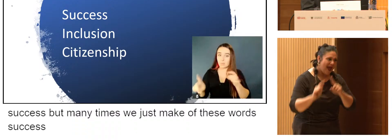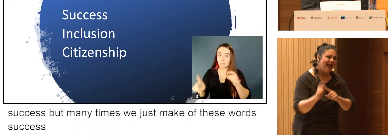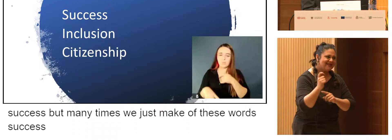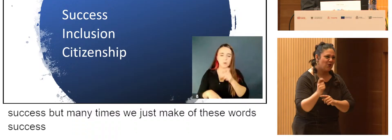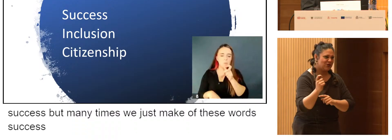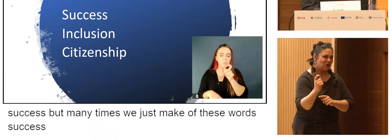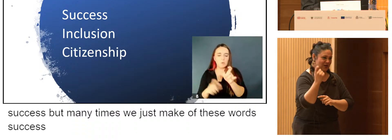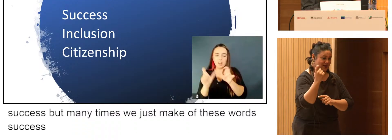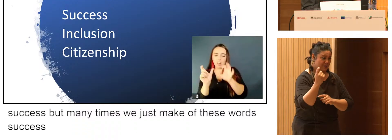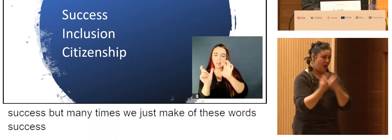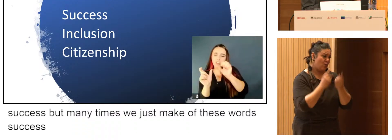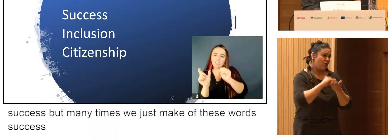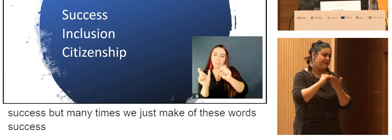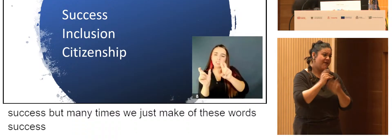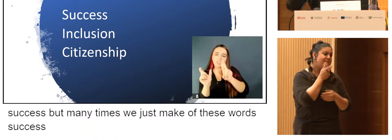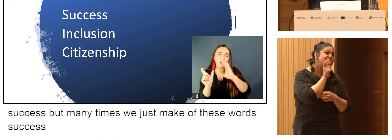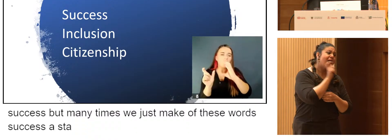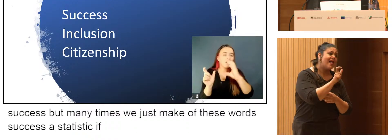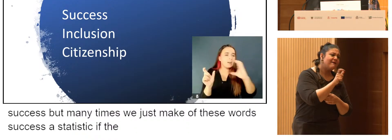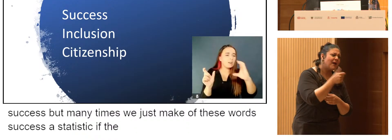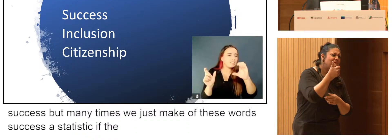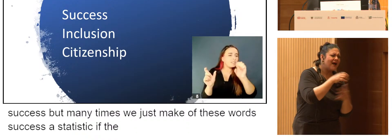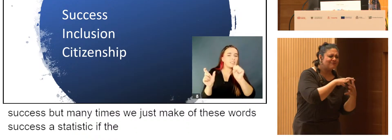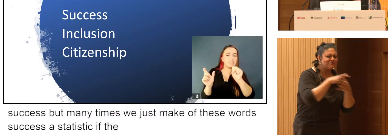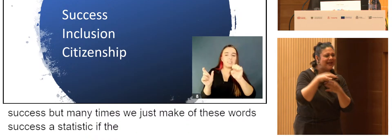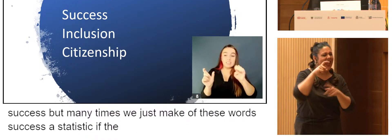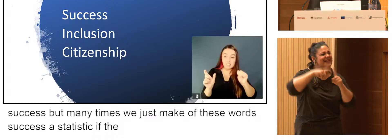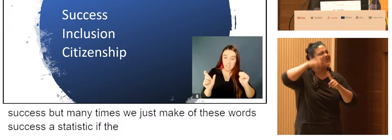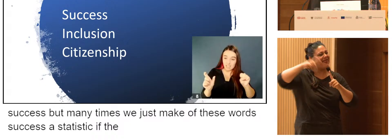statistic. If we have